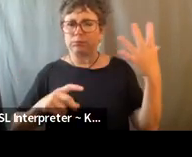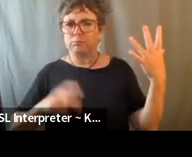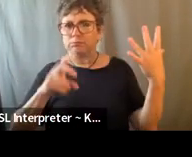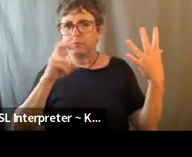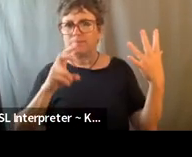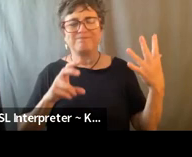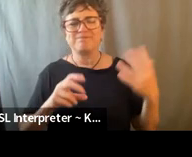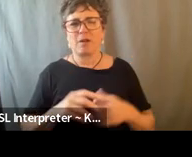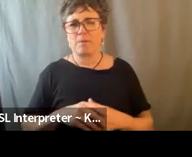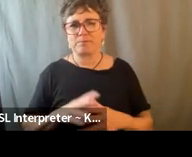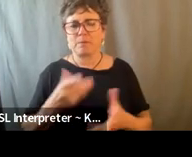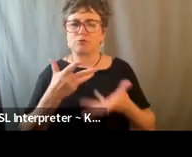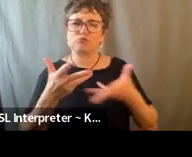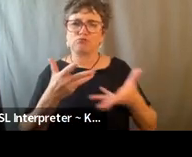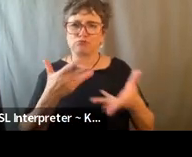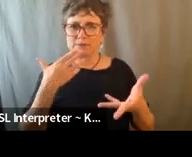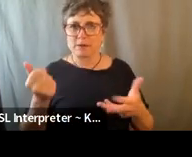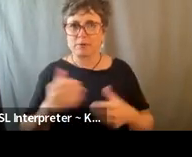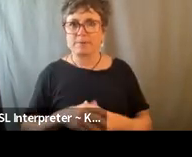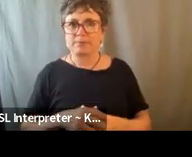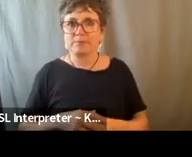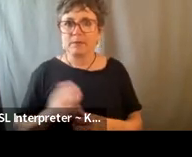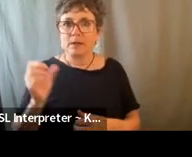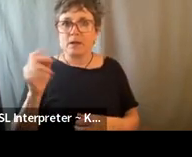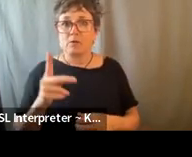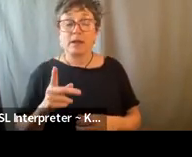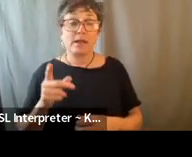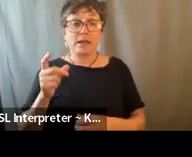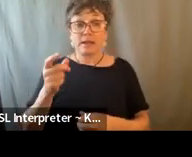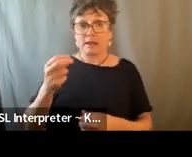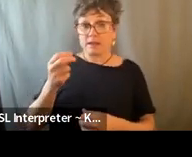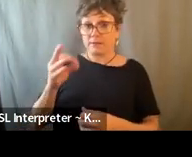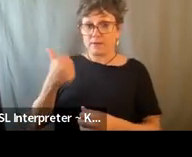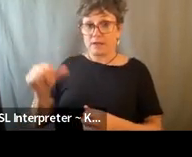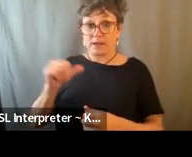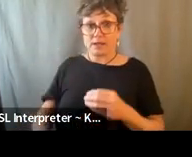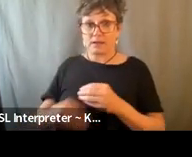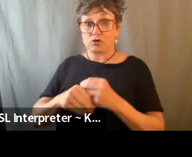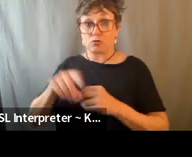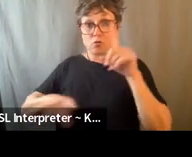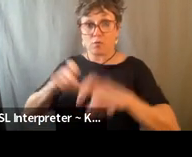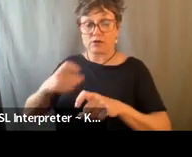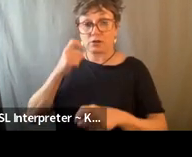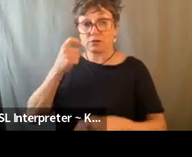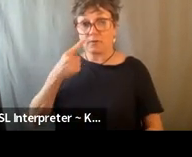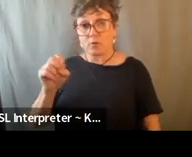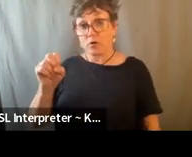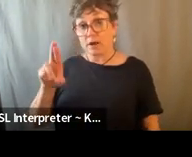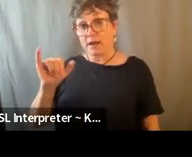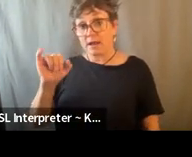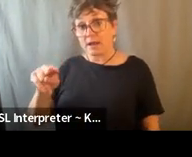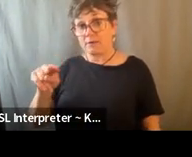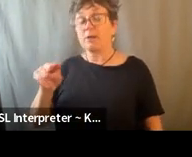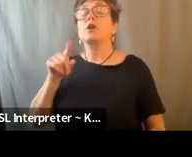agree. Well, if you have any additional questions or anything for Erin, you can, you know, reach